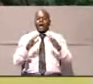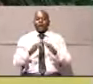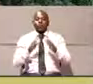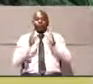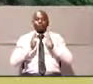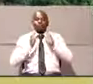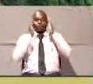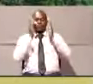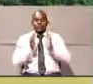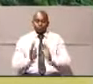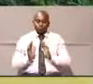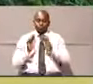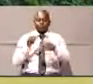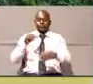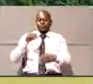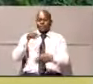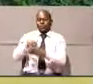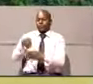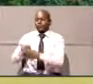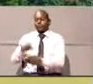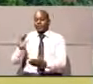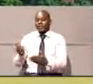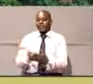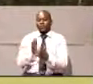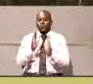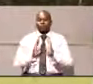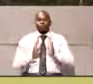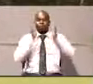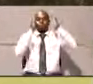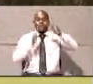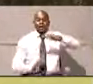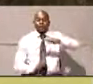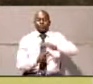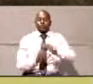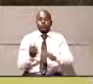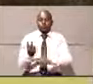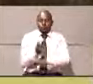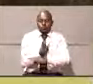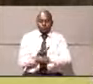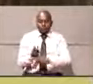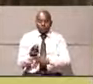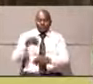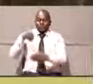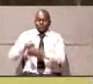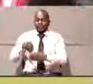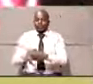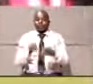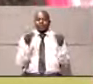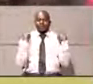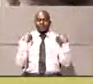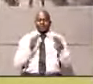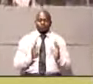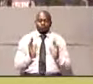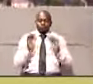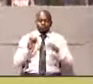Bishops gathered to elect a new Archbishop. After 2 hours of closed-door voting exercise, the bishops